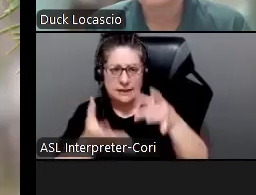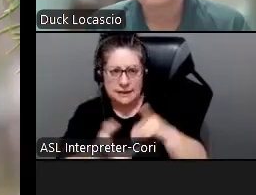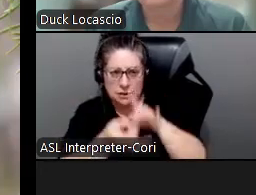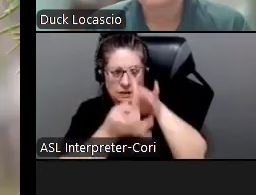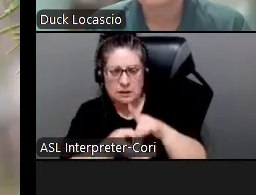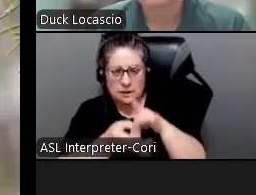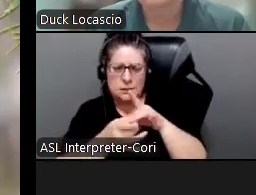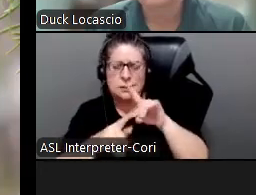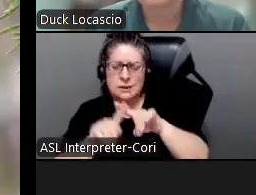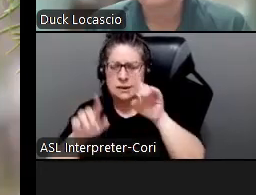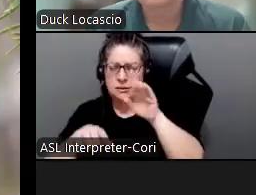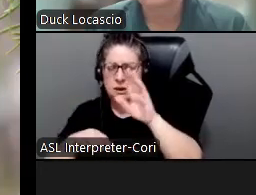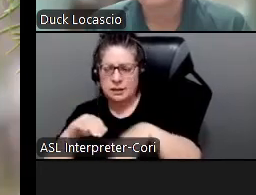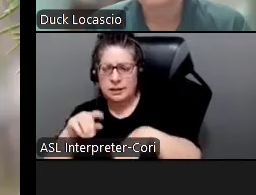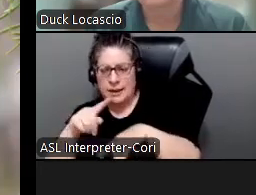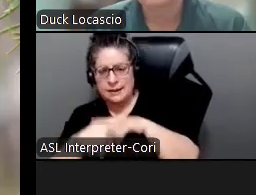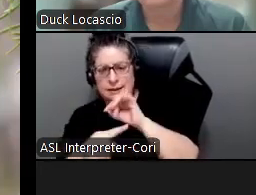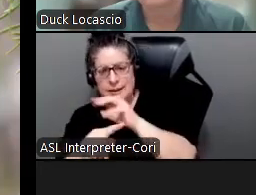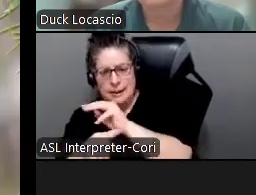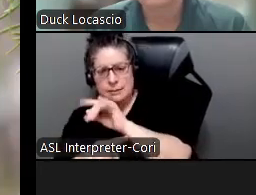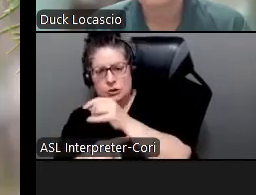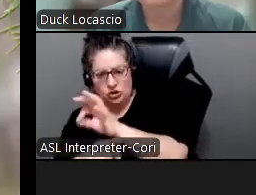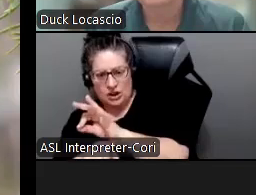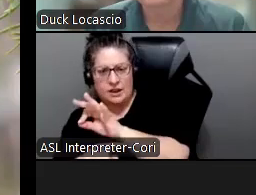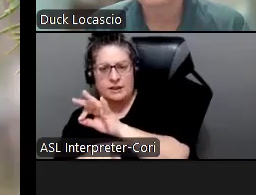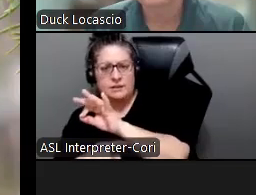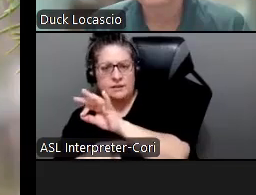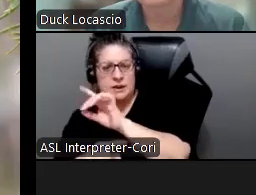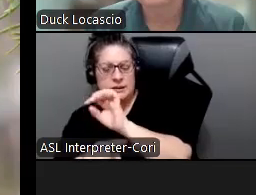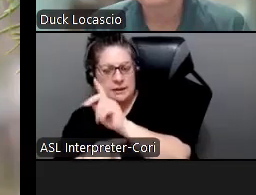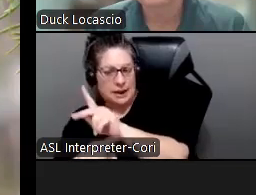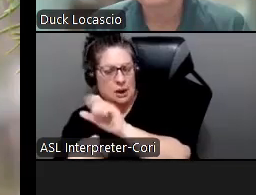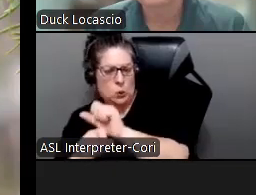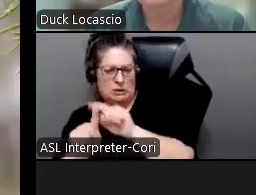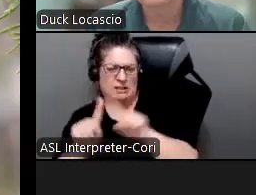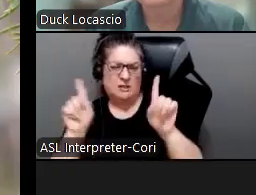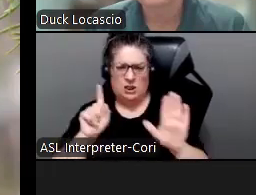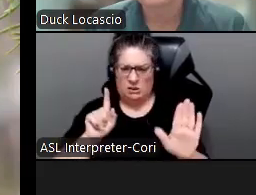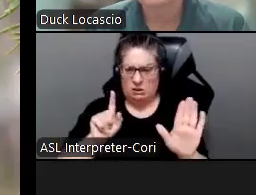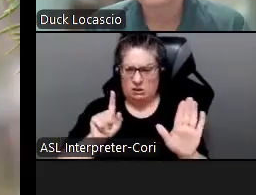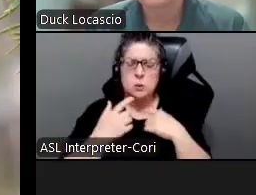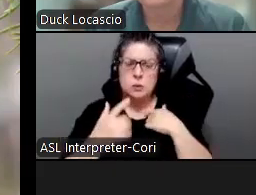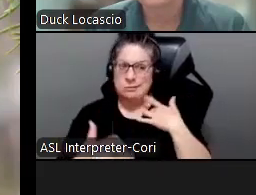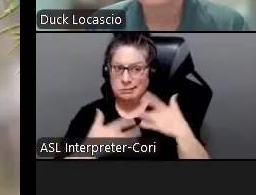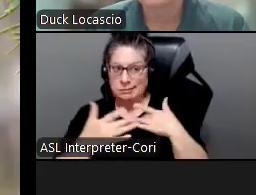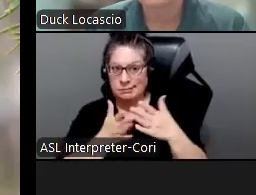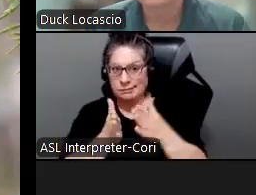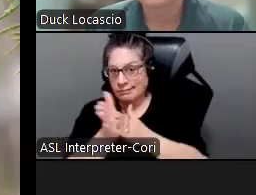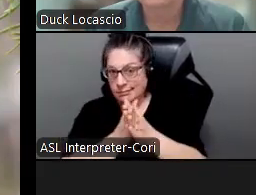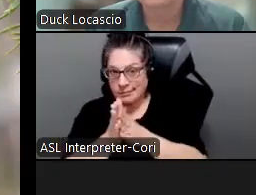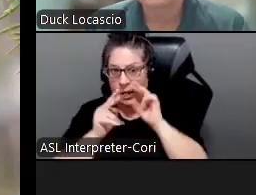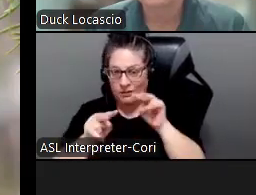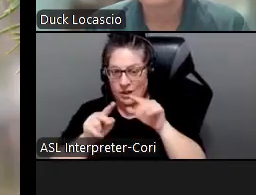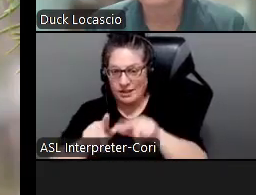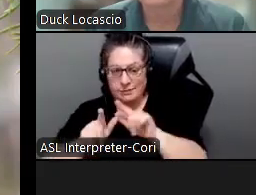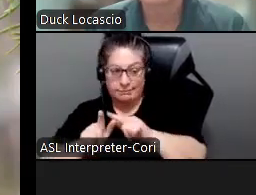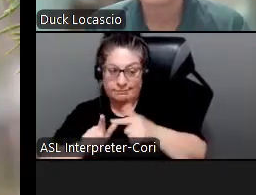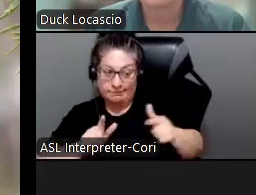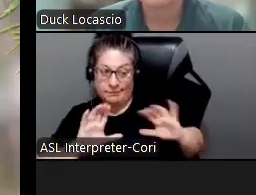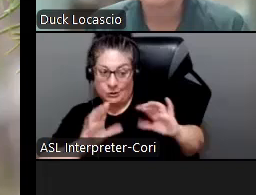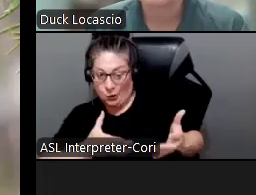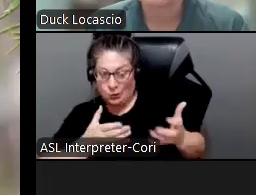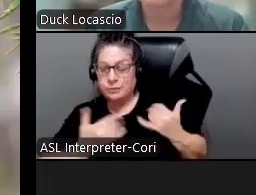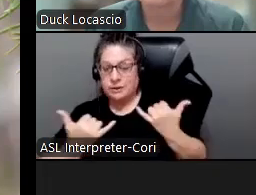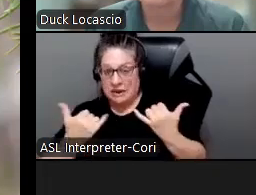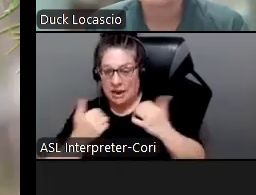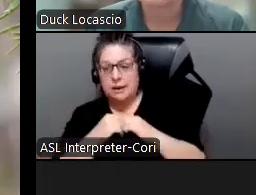substantially different from where Tim, Jeff, and Duck work. And we're very excited to have this group of panelists today.